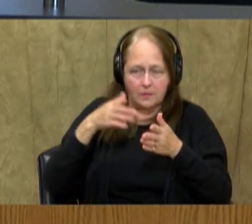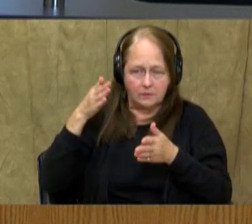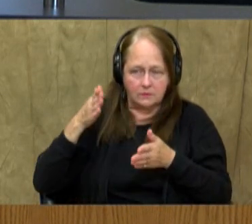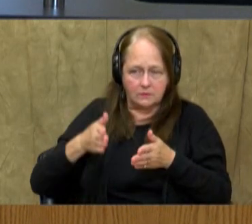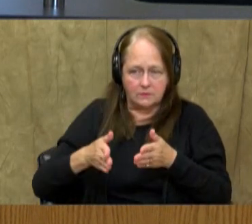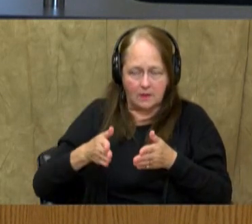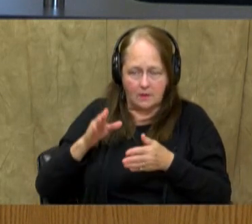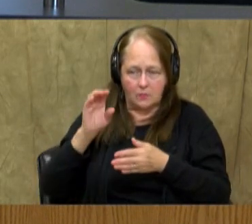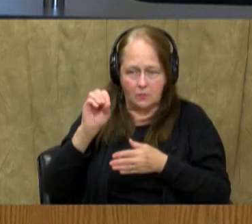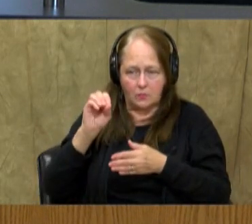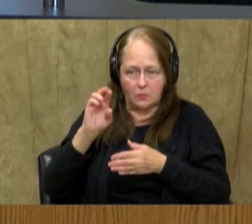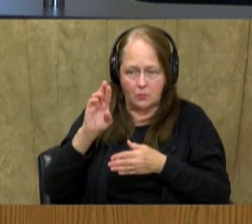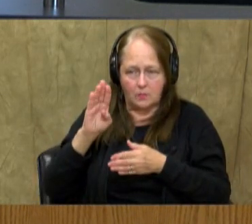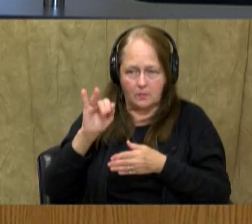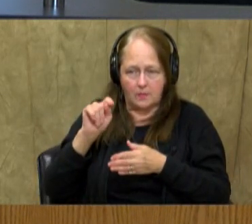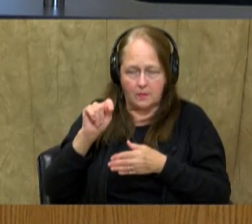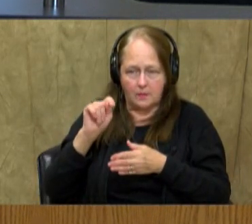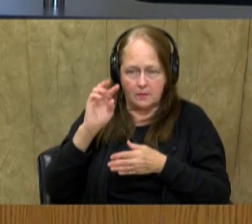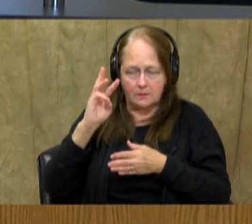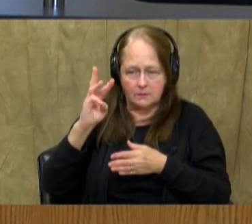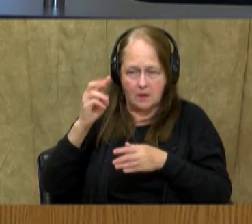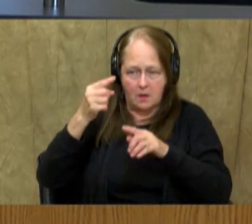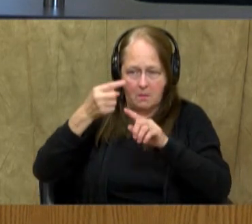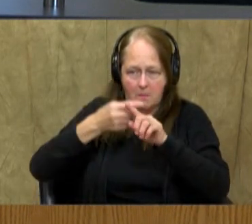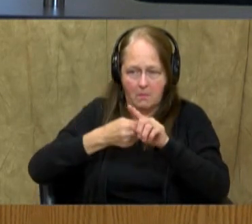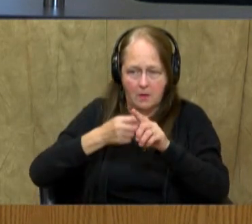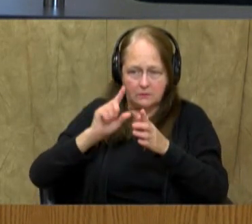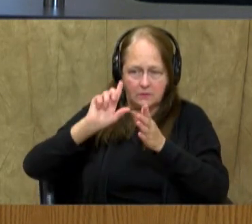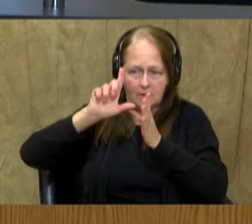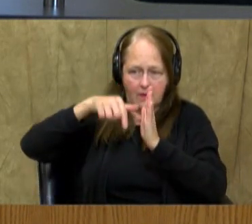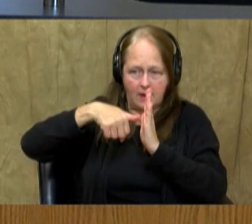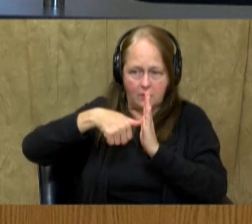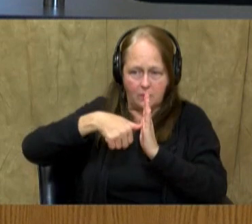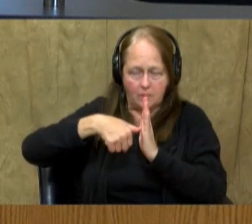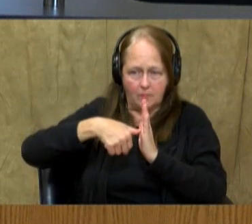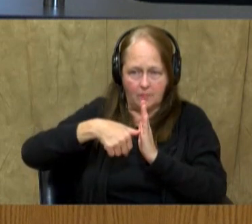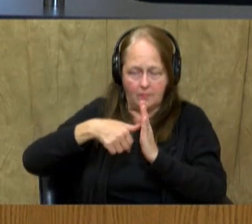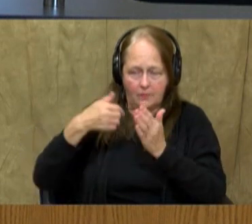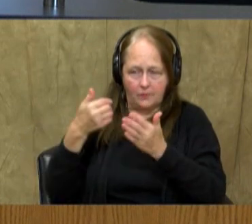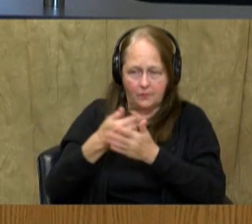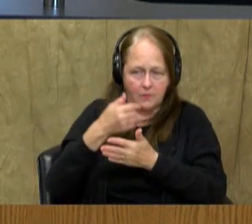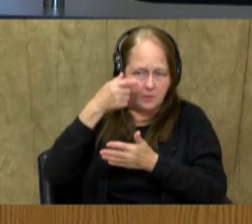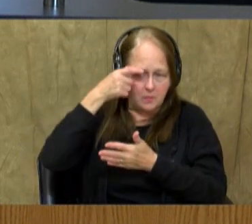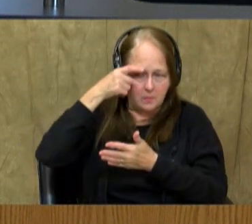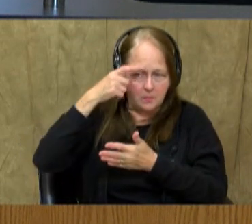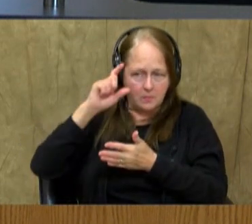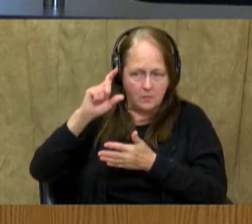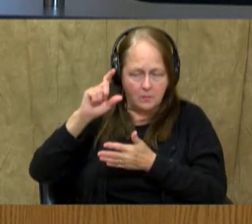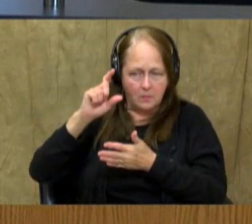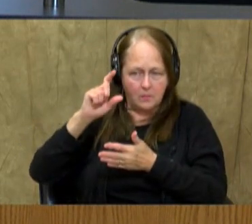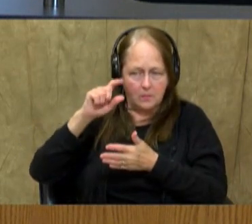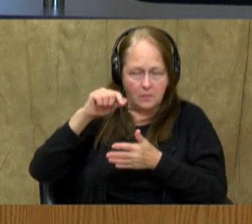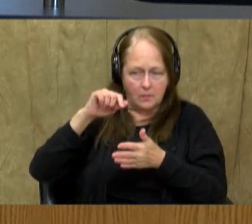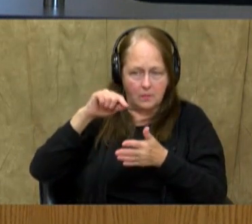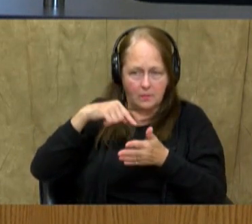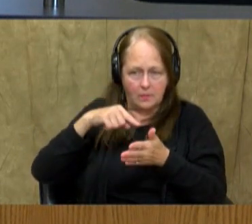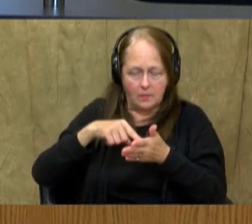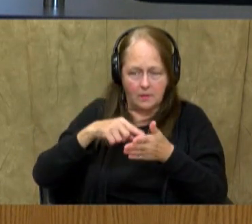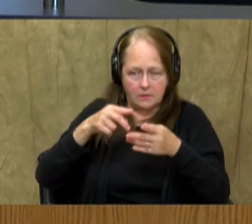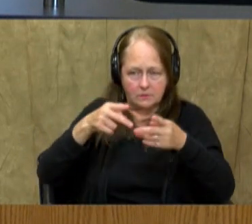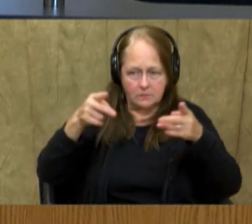our orbit, so this is 6 months later, new moon is in this